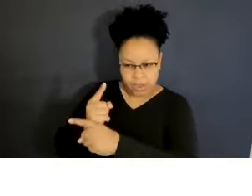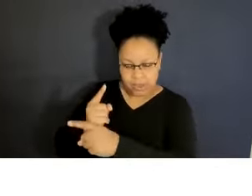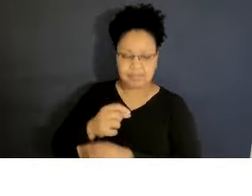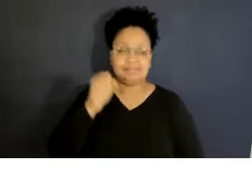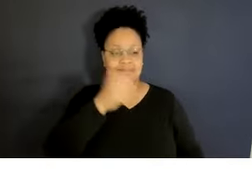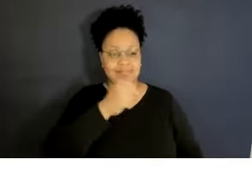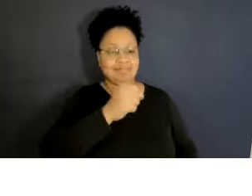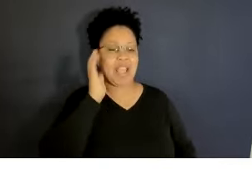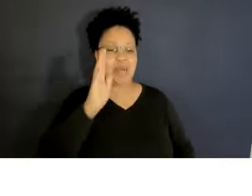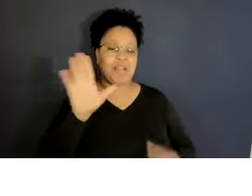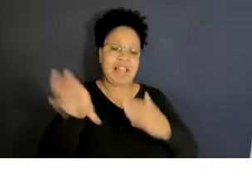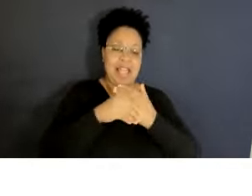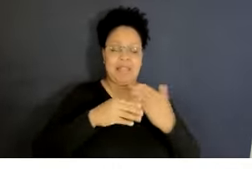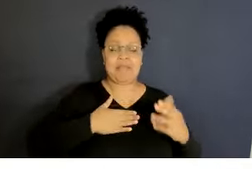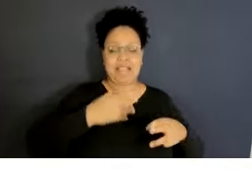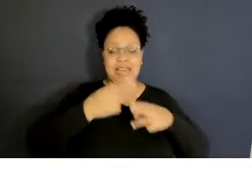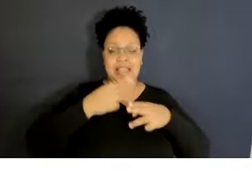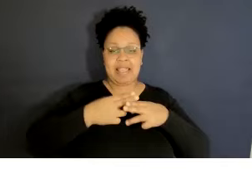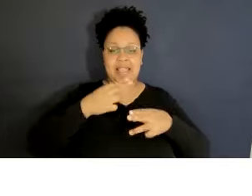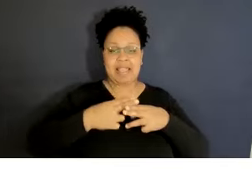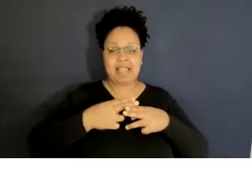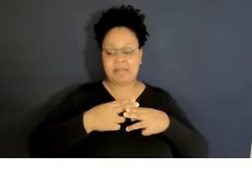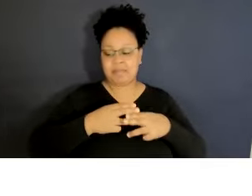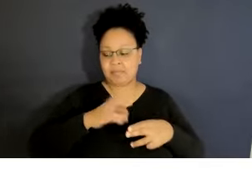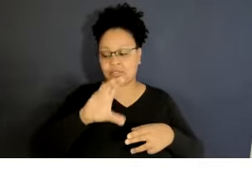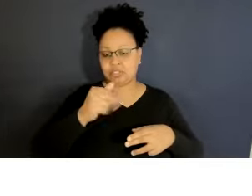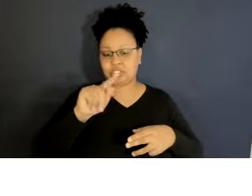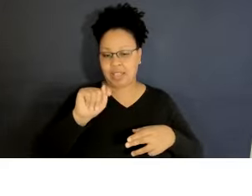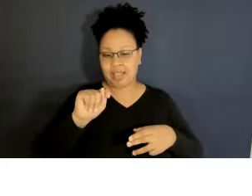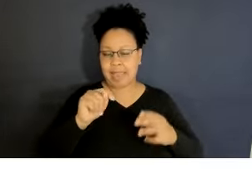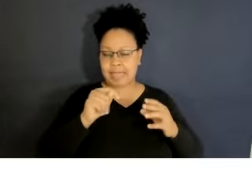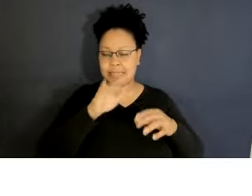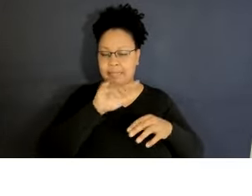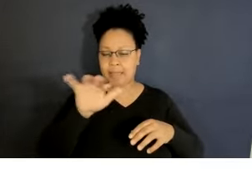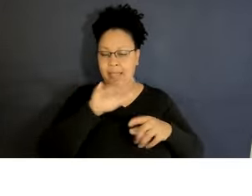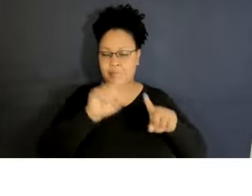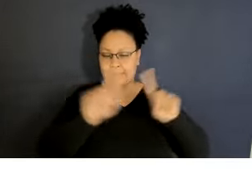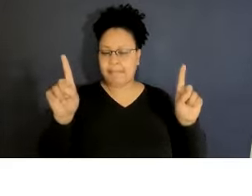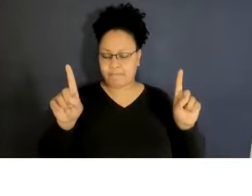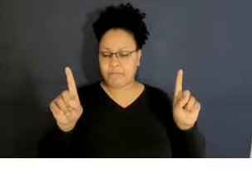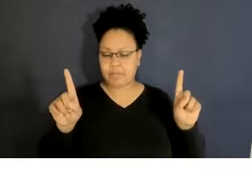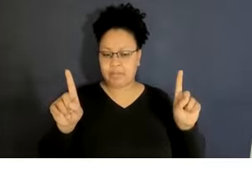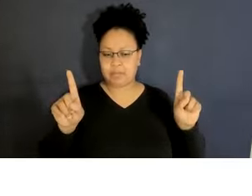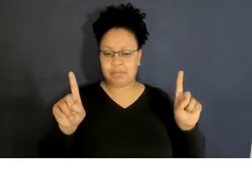Yes, and I'll put my name in the chat. I spell it differently, so I'll put it in the chat.